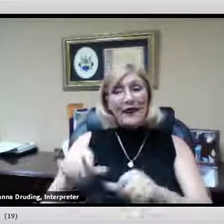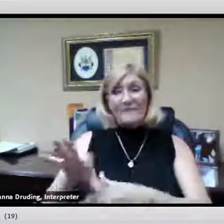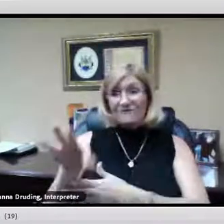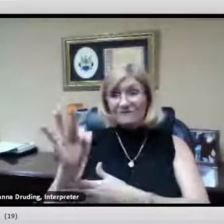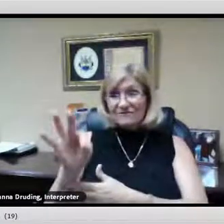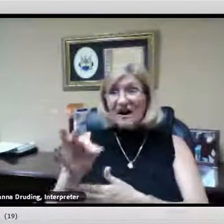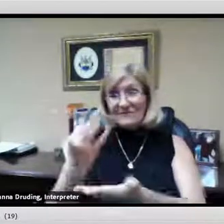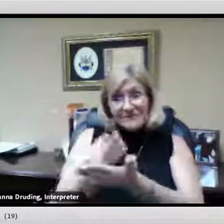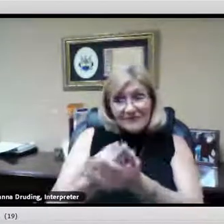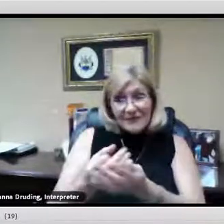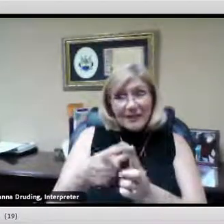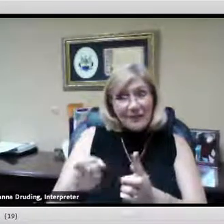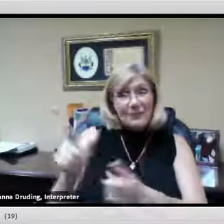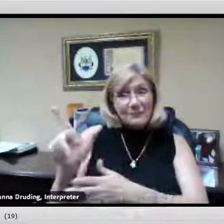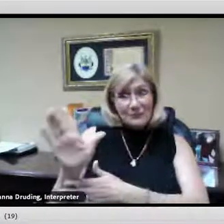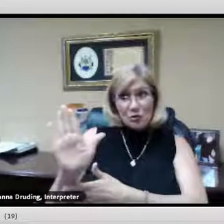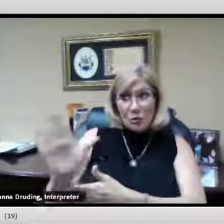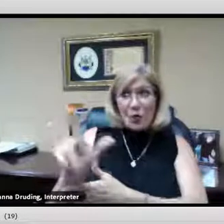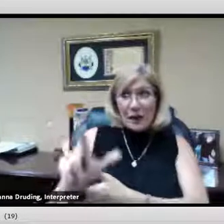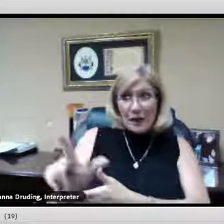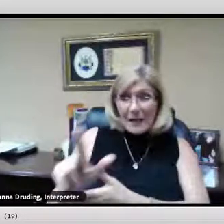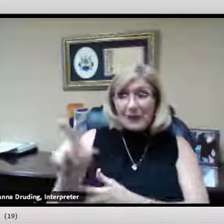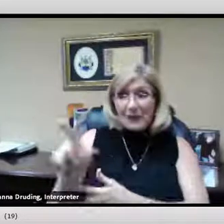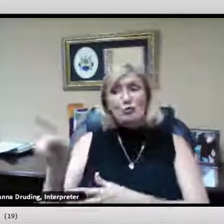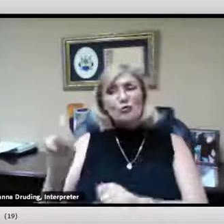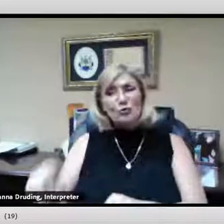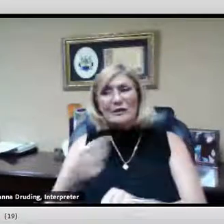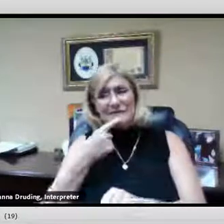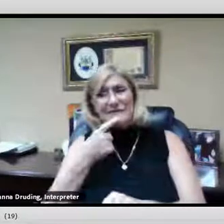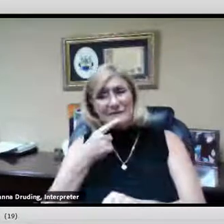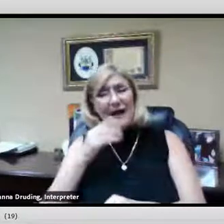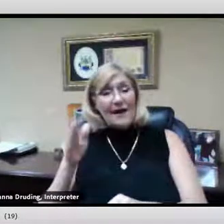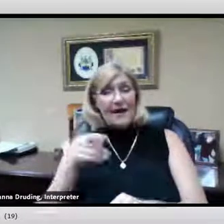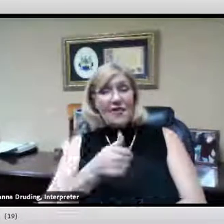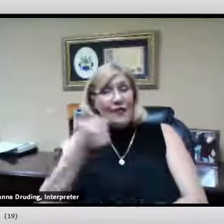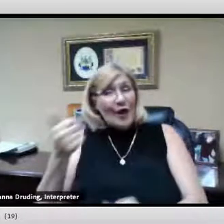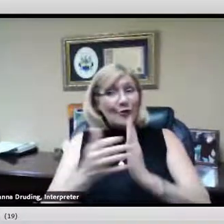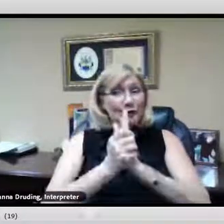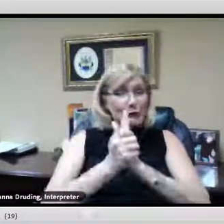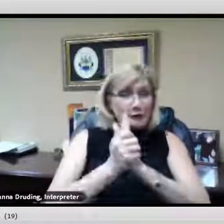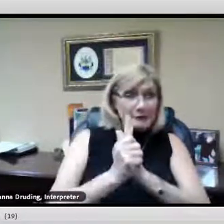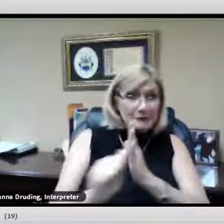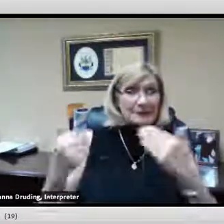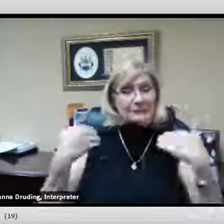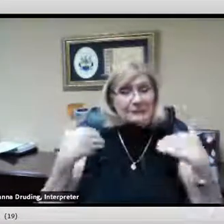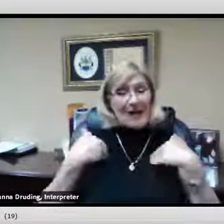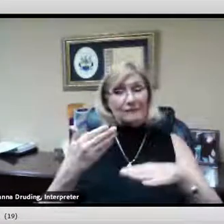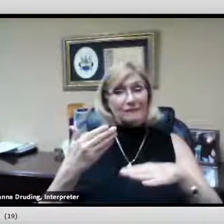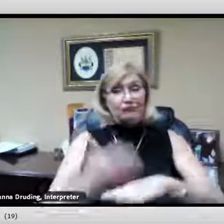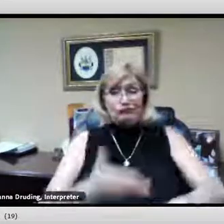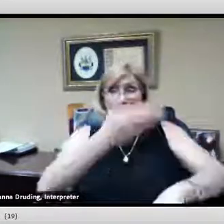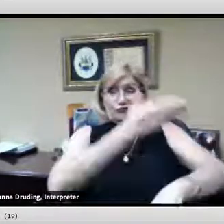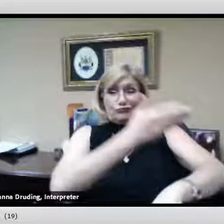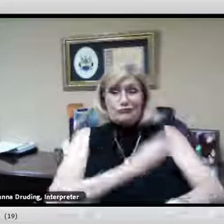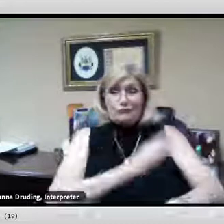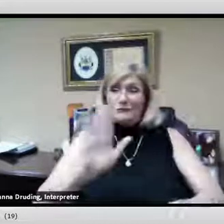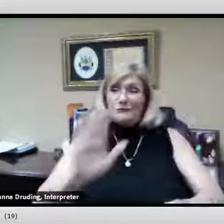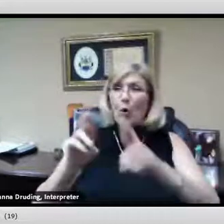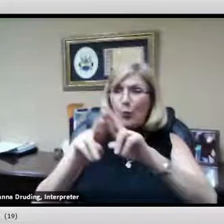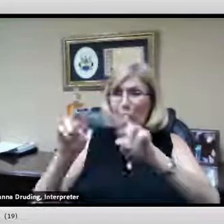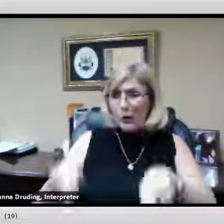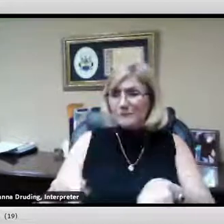your institution, you can make a strong argument that these extra skills that boost your resume are also going to be